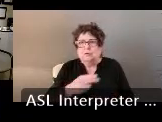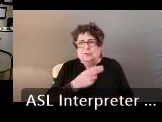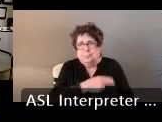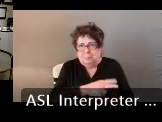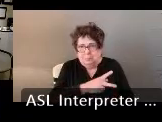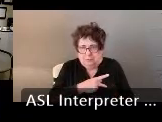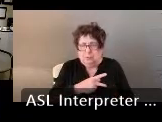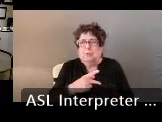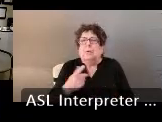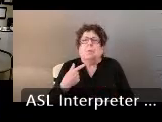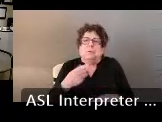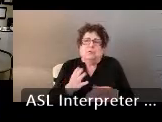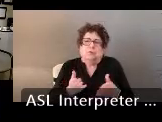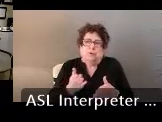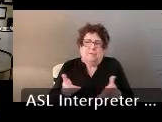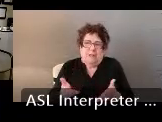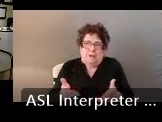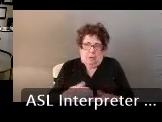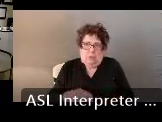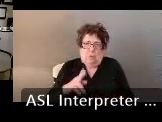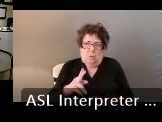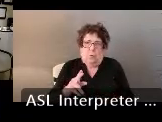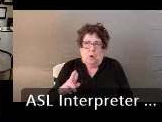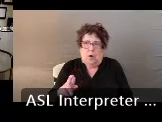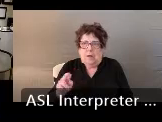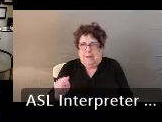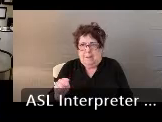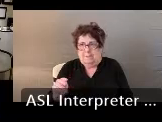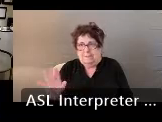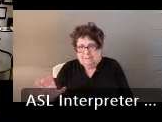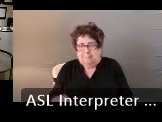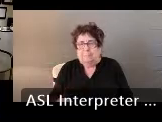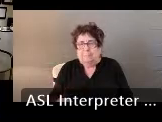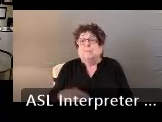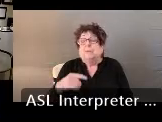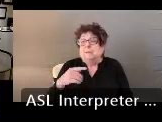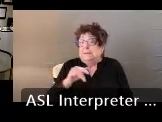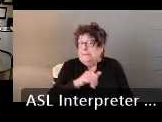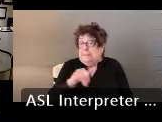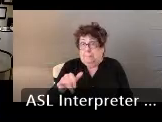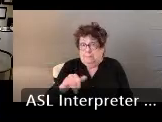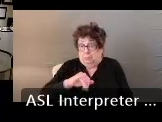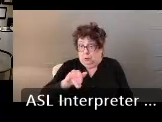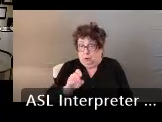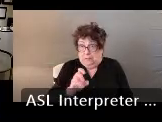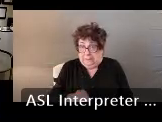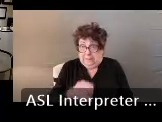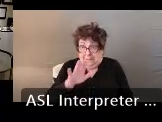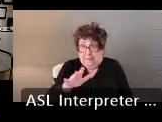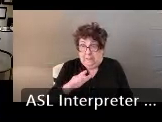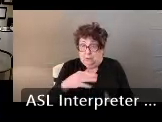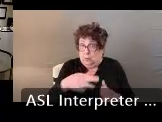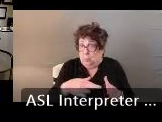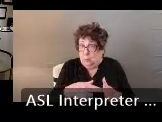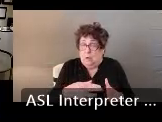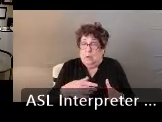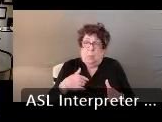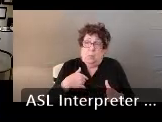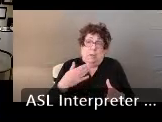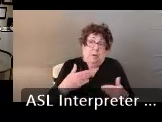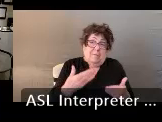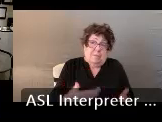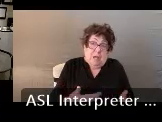URMC. So similar to Jason's role, we provide services at 2 of our hospitals, over 60 of